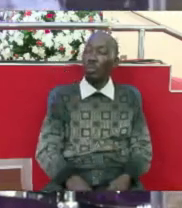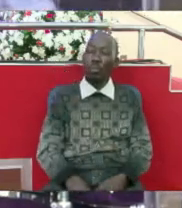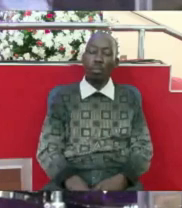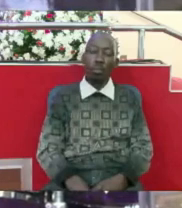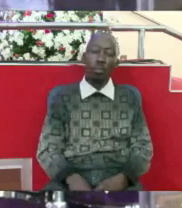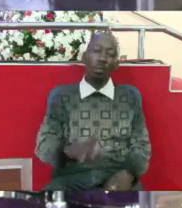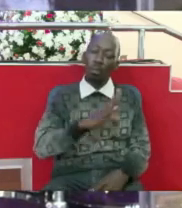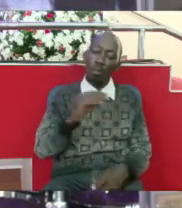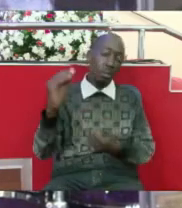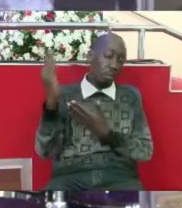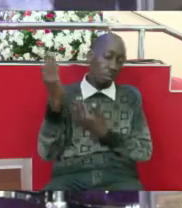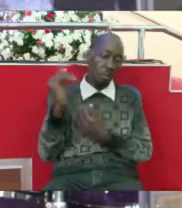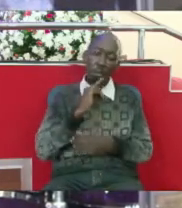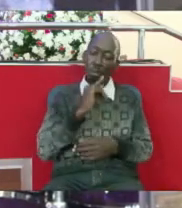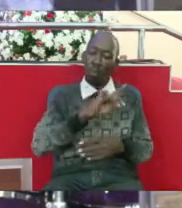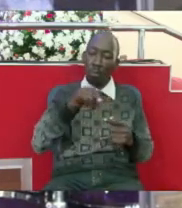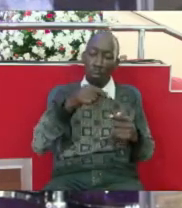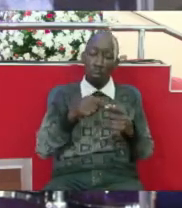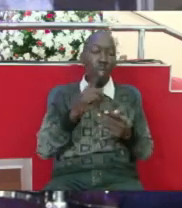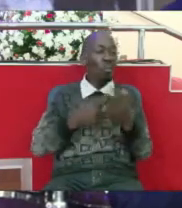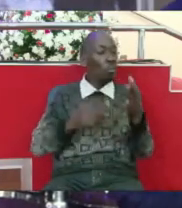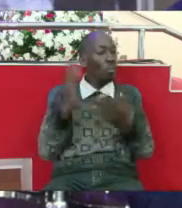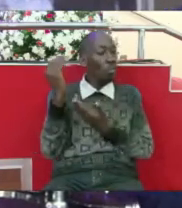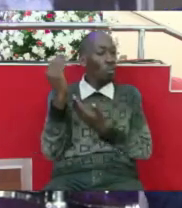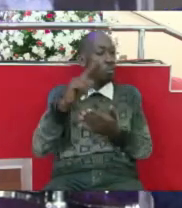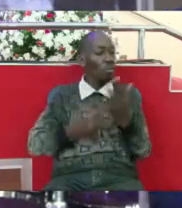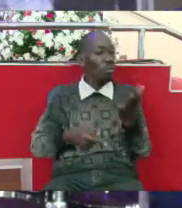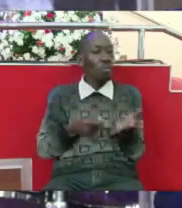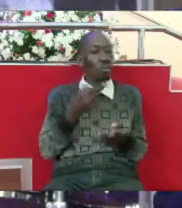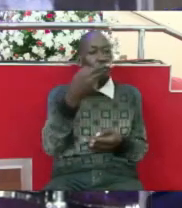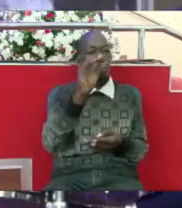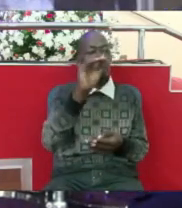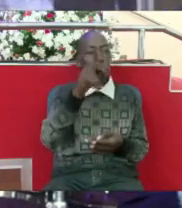And hope is where? What is hope? Na tumaini ni nini?